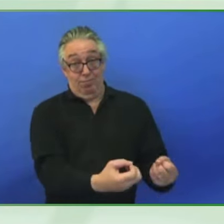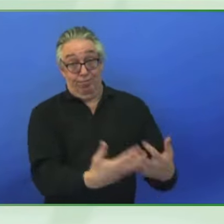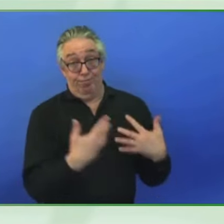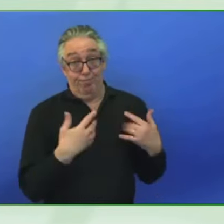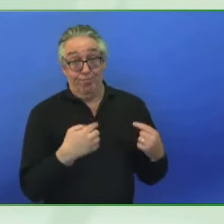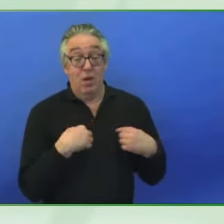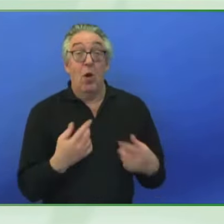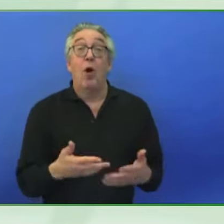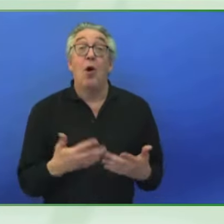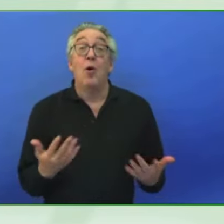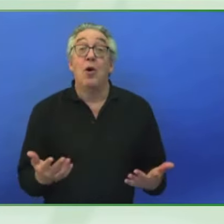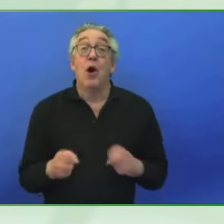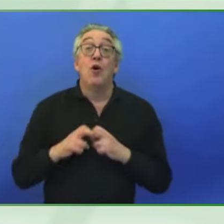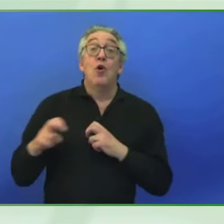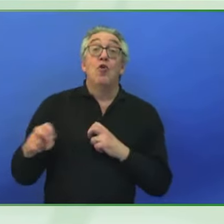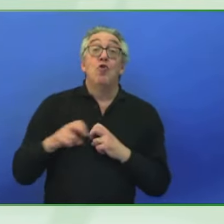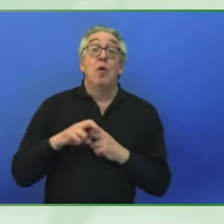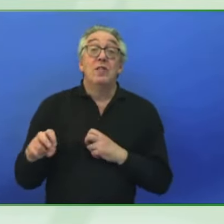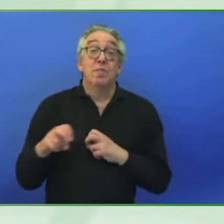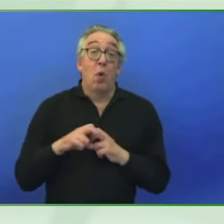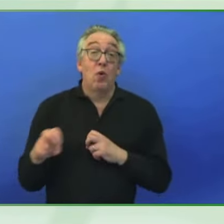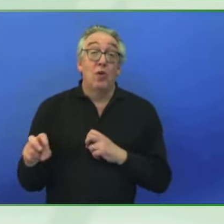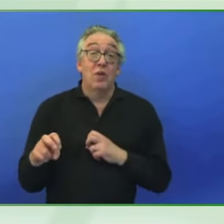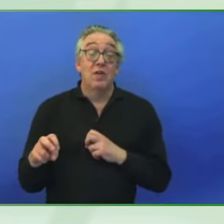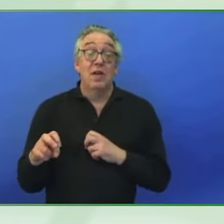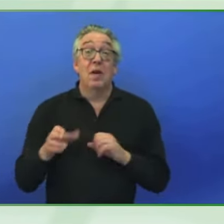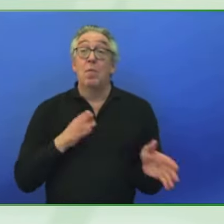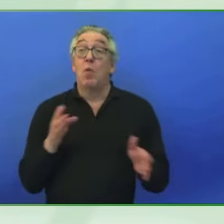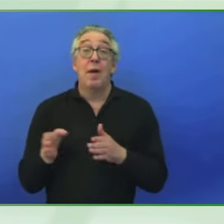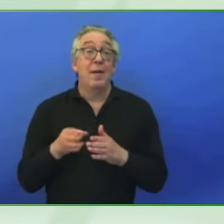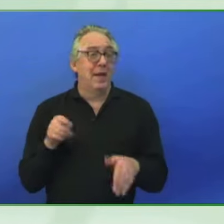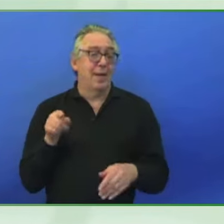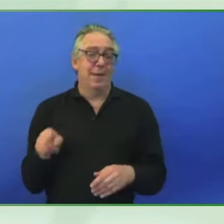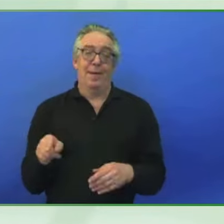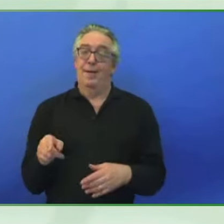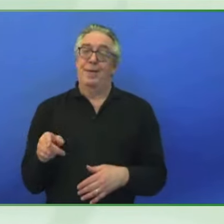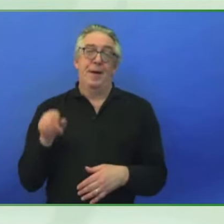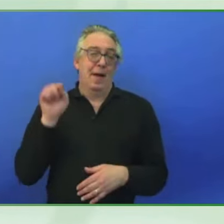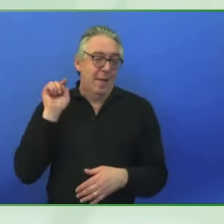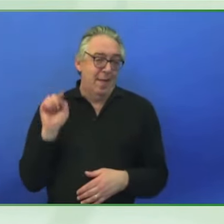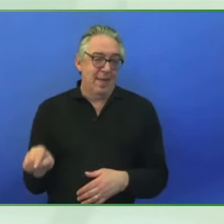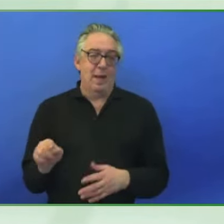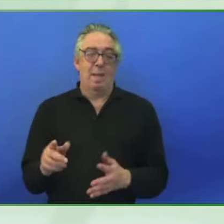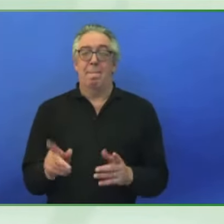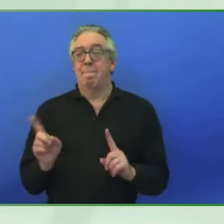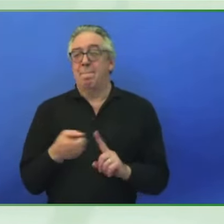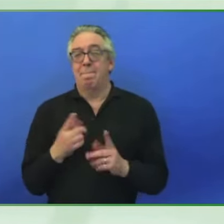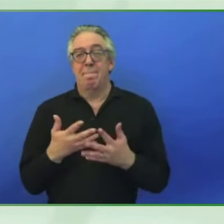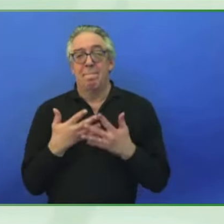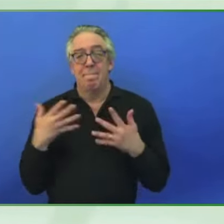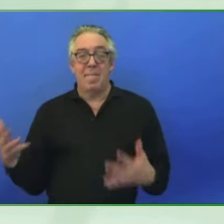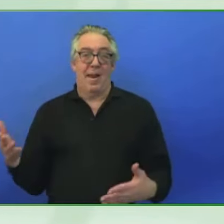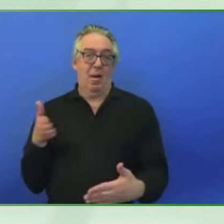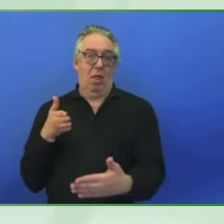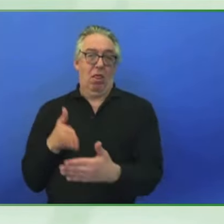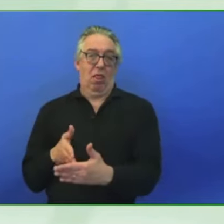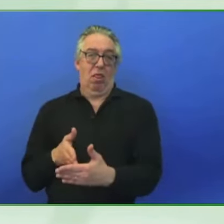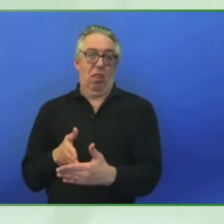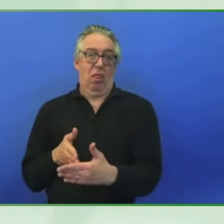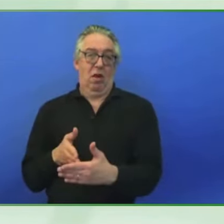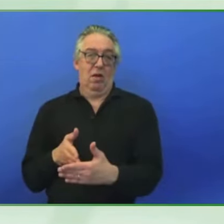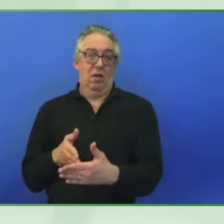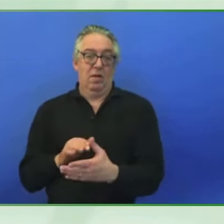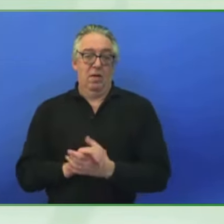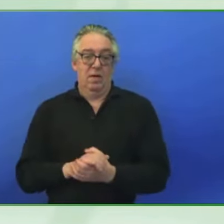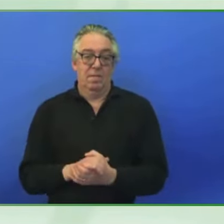the biggest impact areas of a lack of accessibility of technology in cities, in smart cities. We know that in